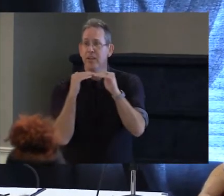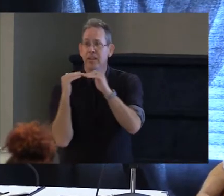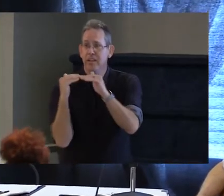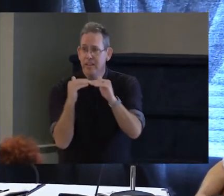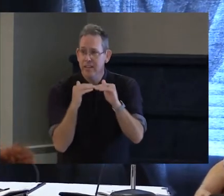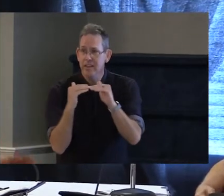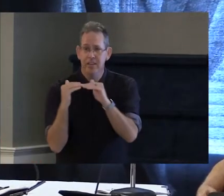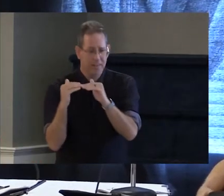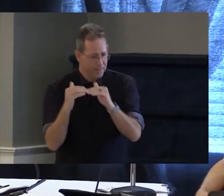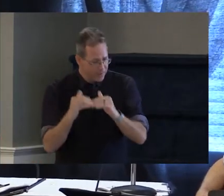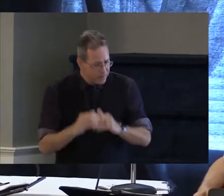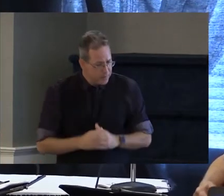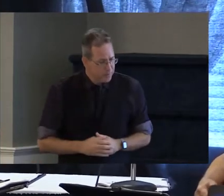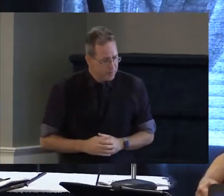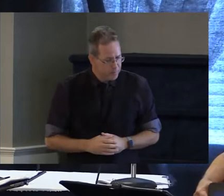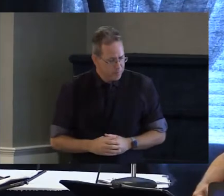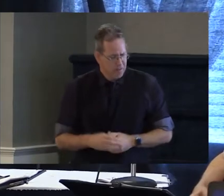with